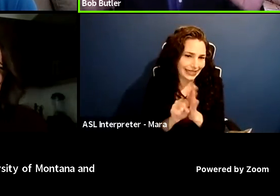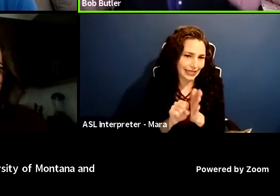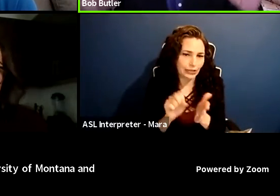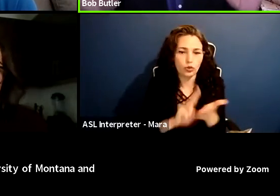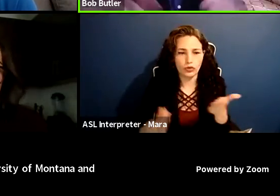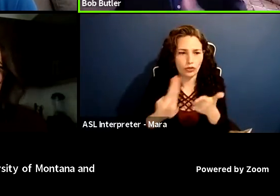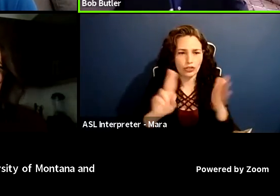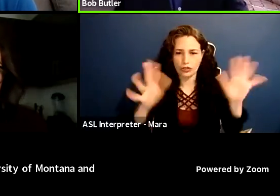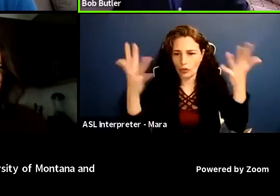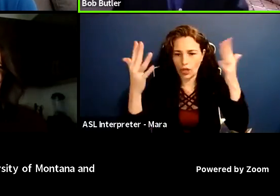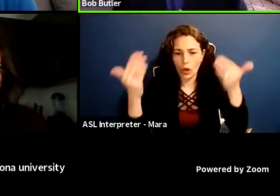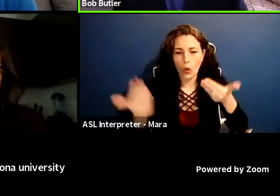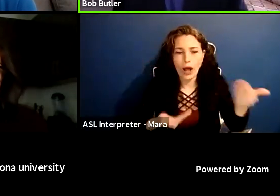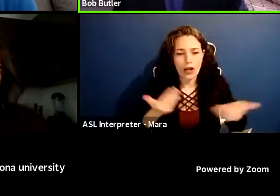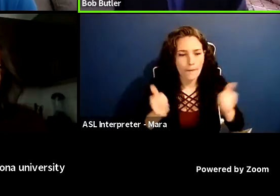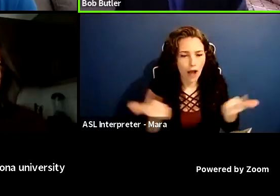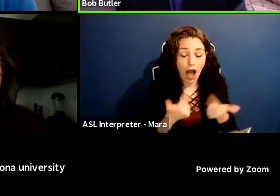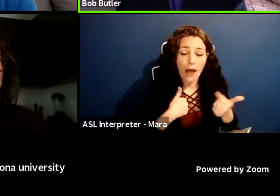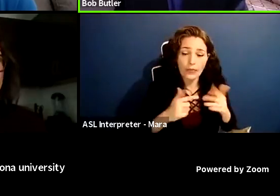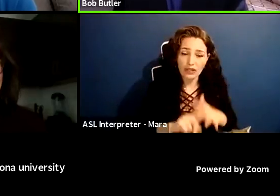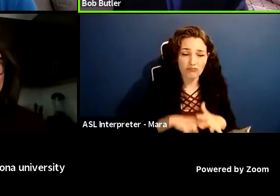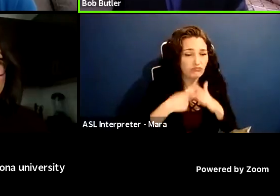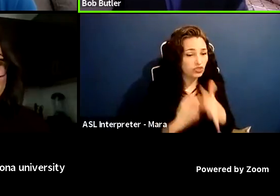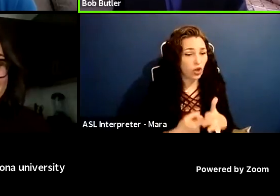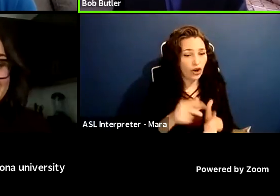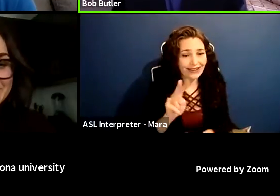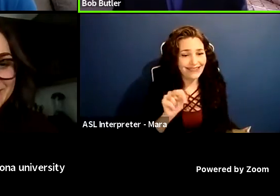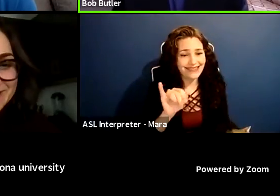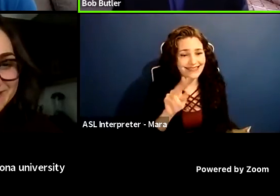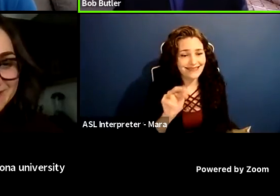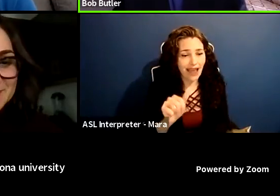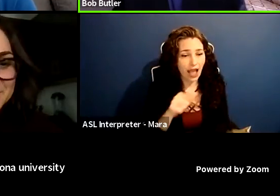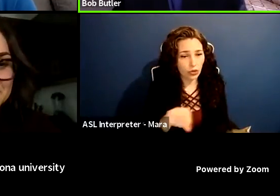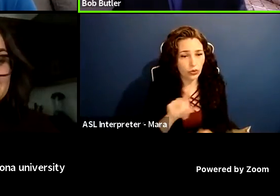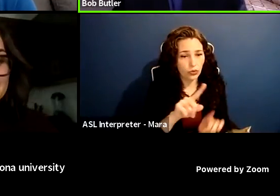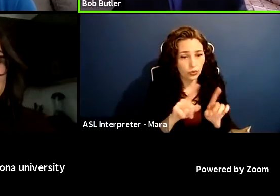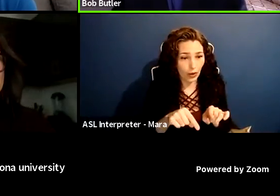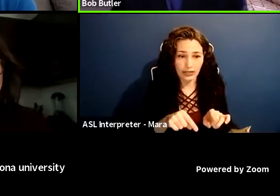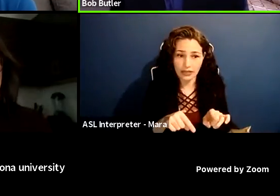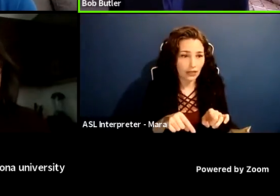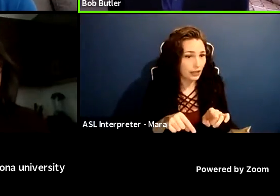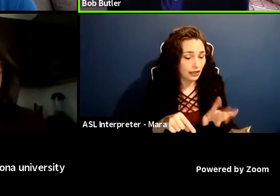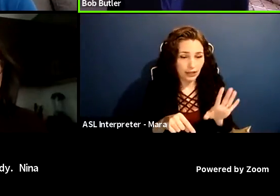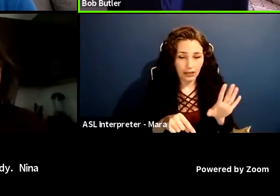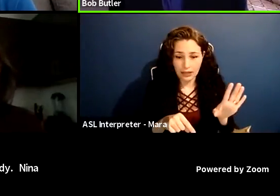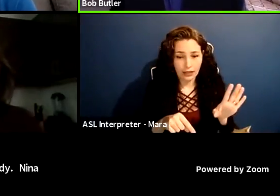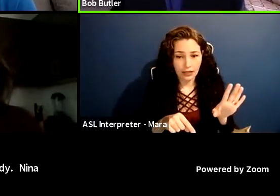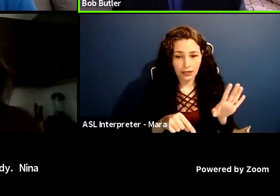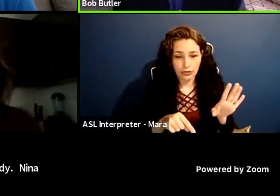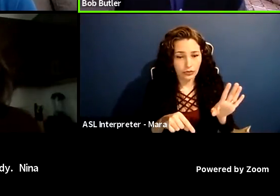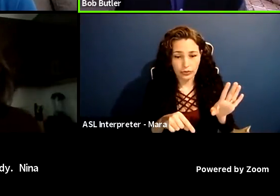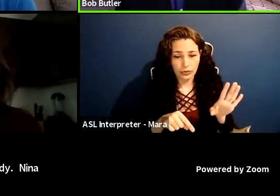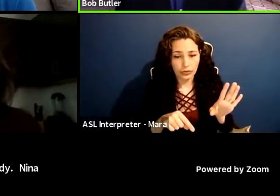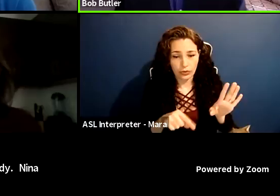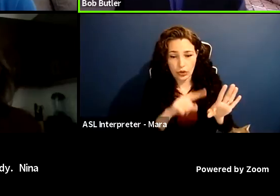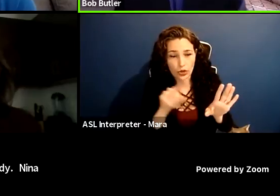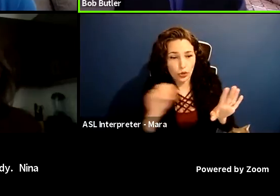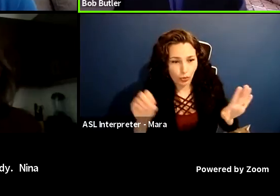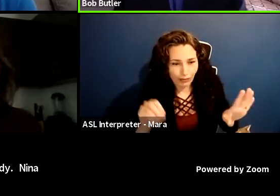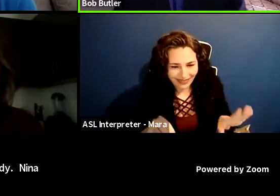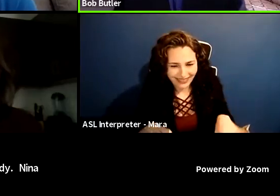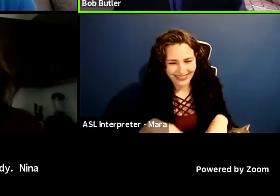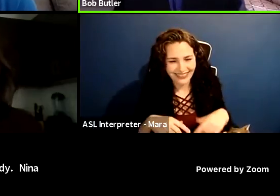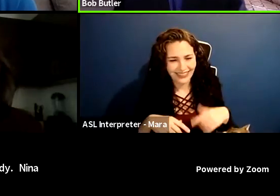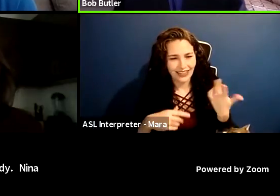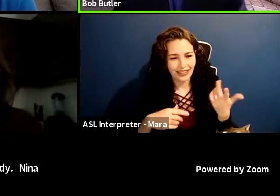And I'm going to just start right off. Nina, you went to Mizzou. And for those who don't know what Mizzou is, it's the University of Missouri